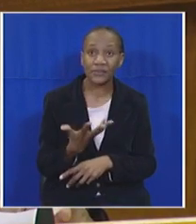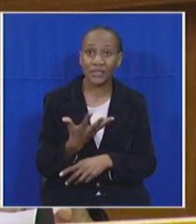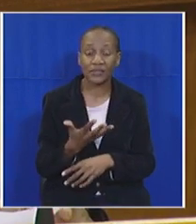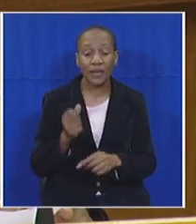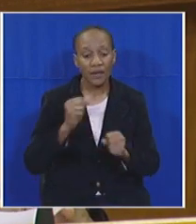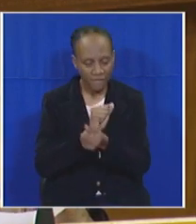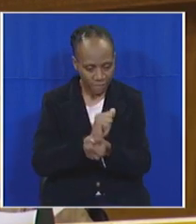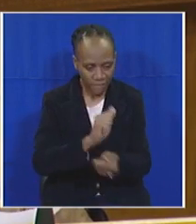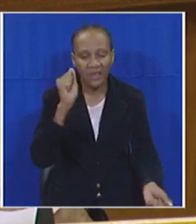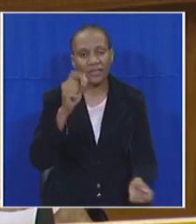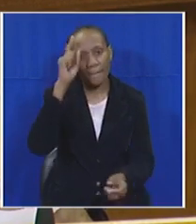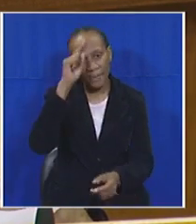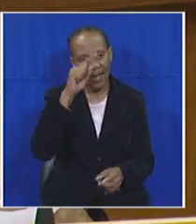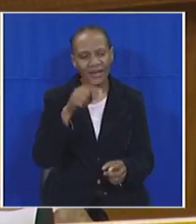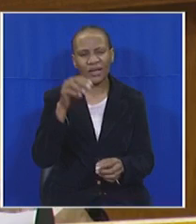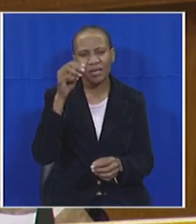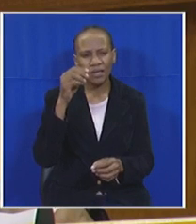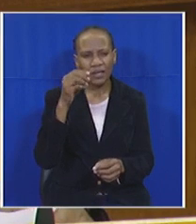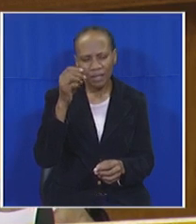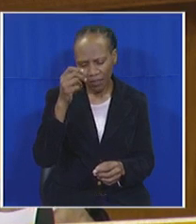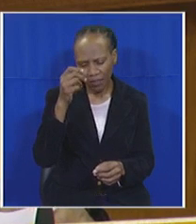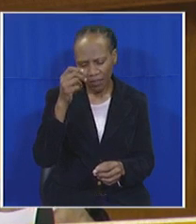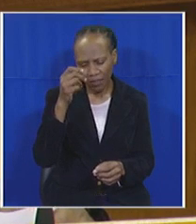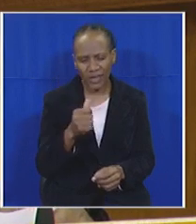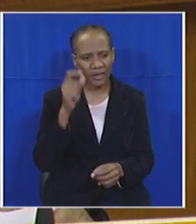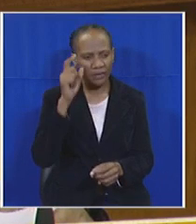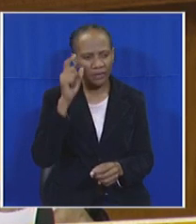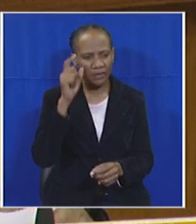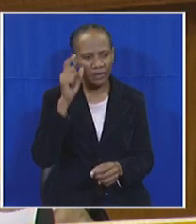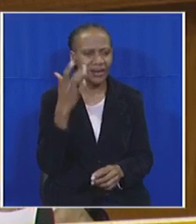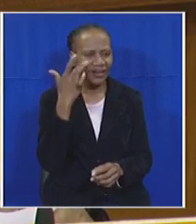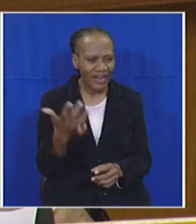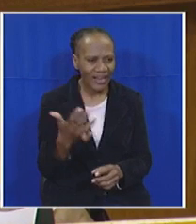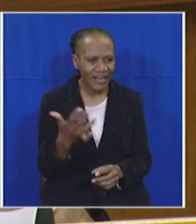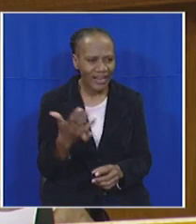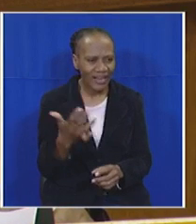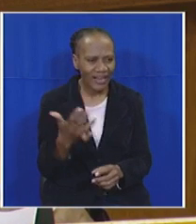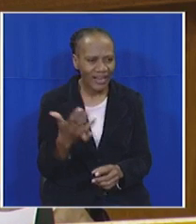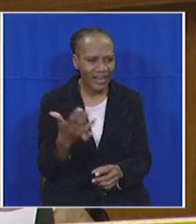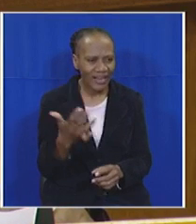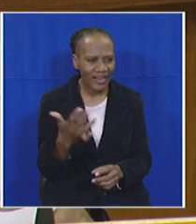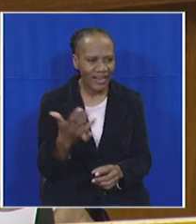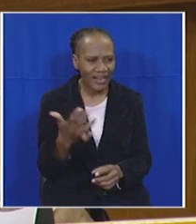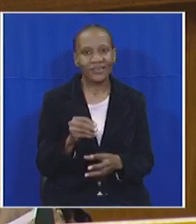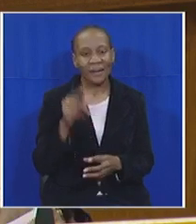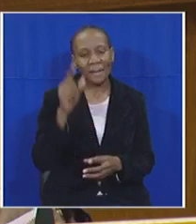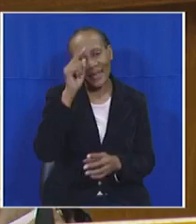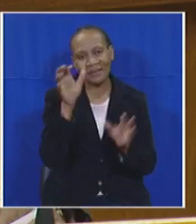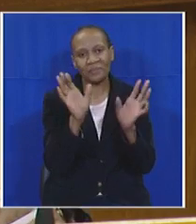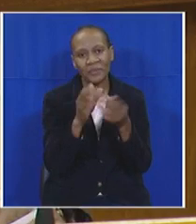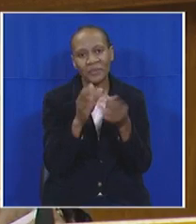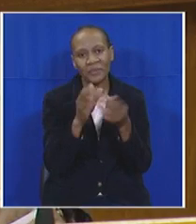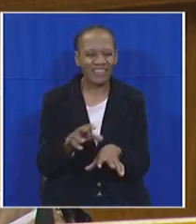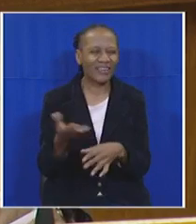blacks in general, which is Indians, colors, and Africans in particular, these are the indigenous national groups that suffered the